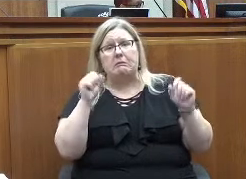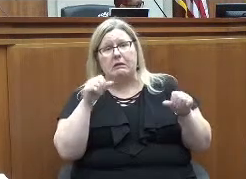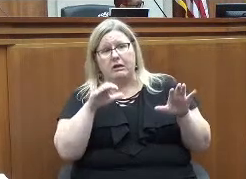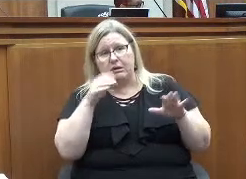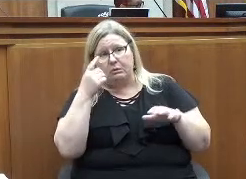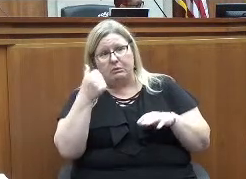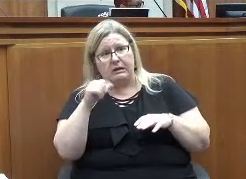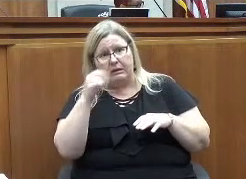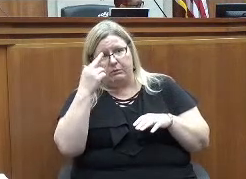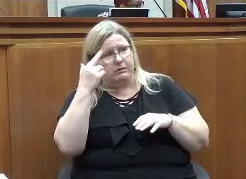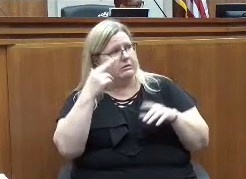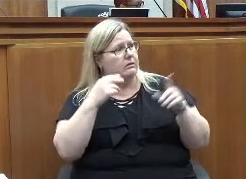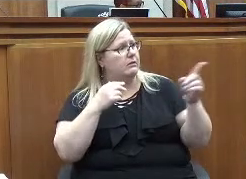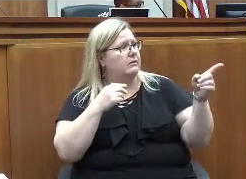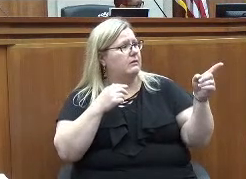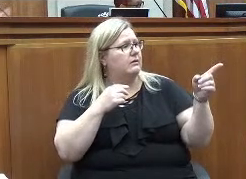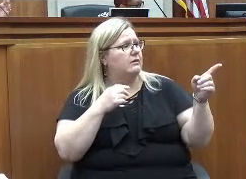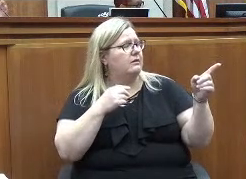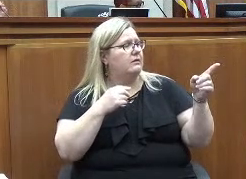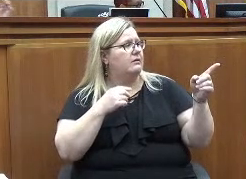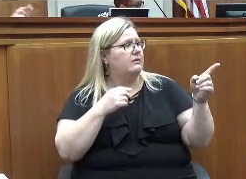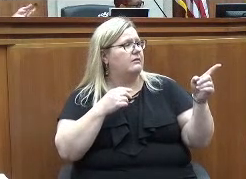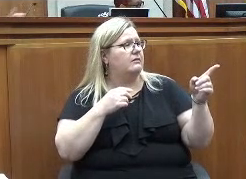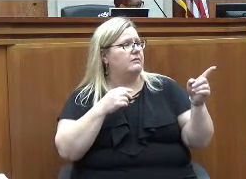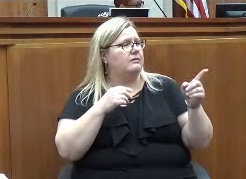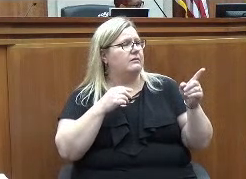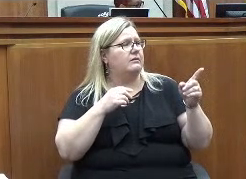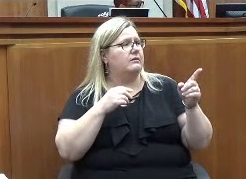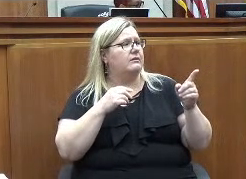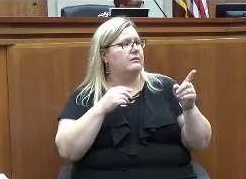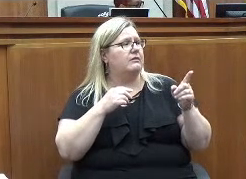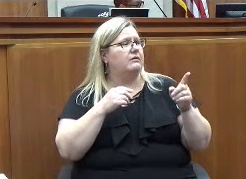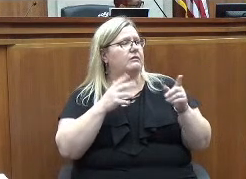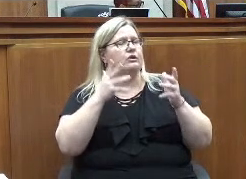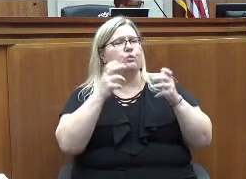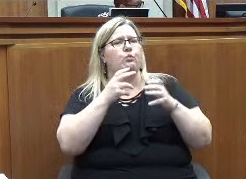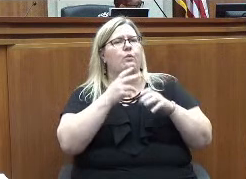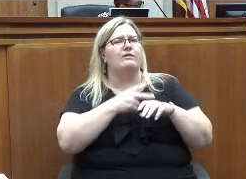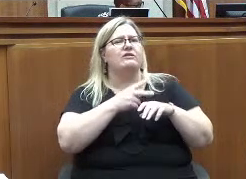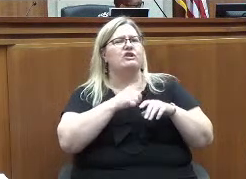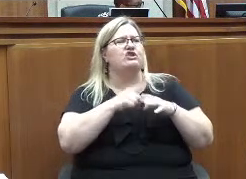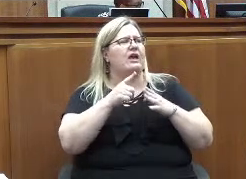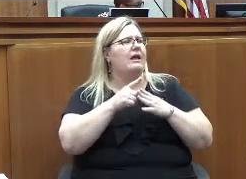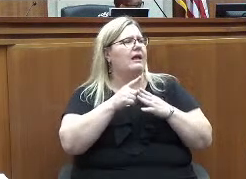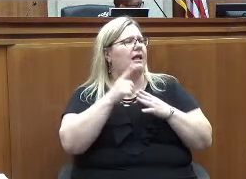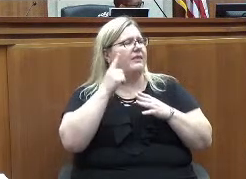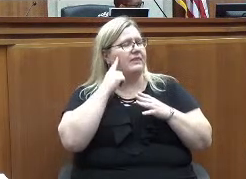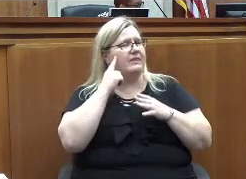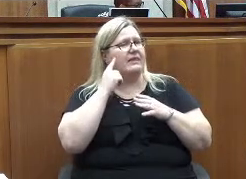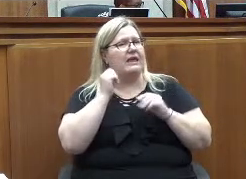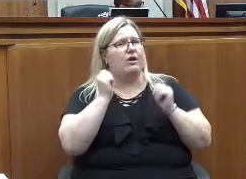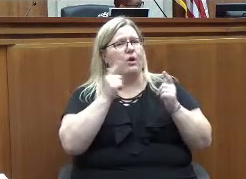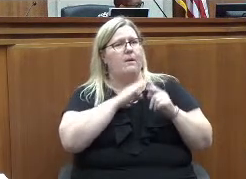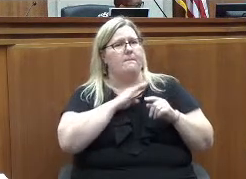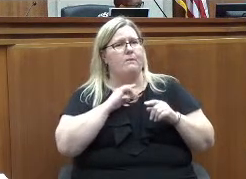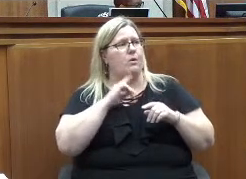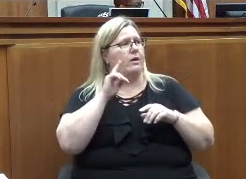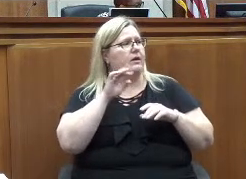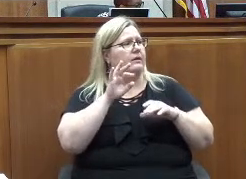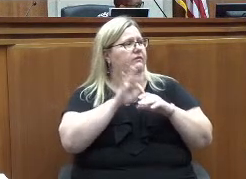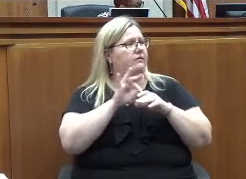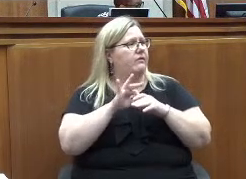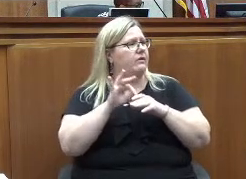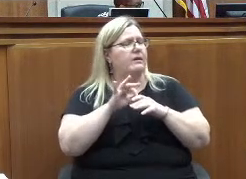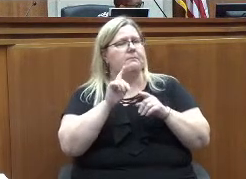Can you give me just 1 second? I'm gonna double check. I believe it's unanimous vote by the board. For any reason, I think the designation is only that